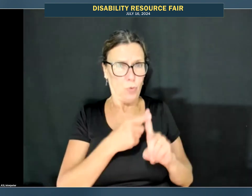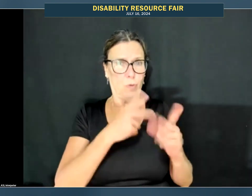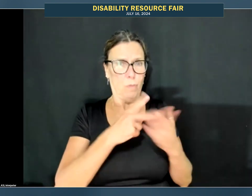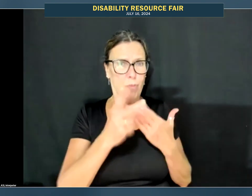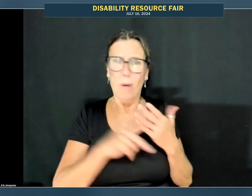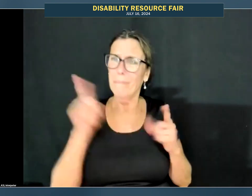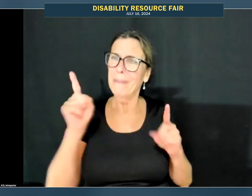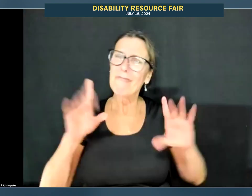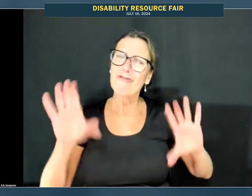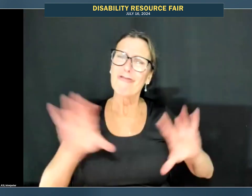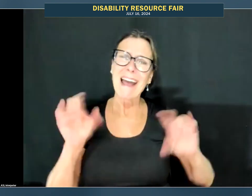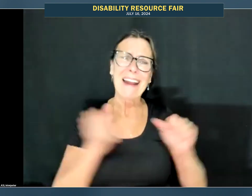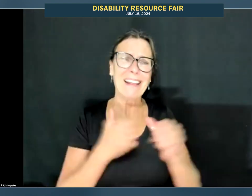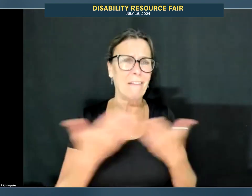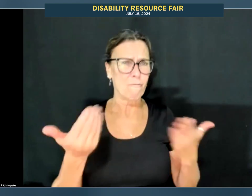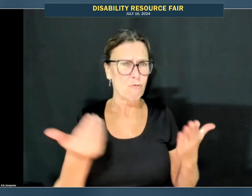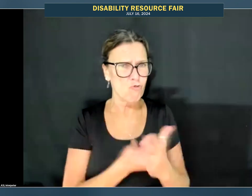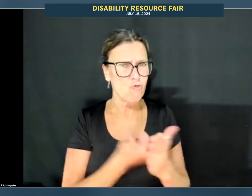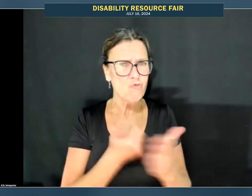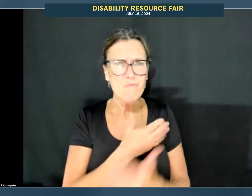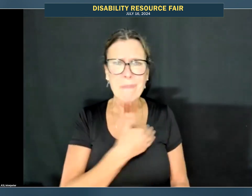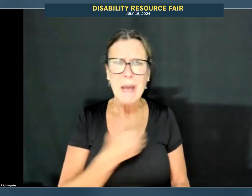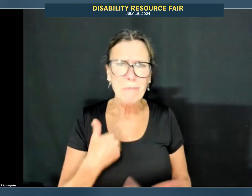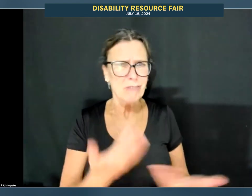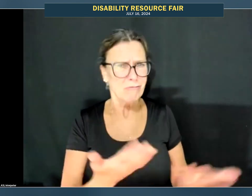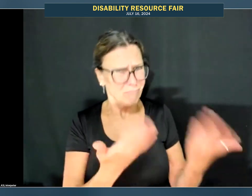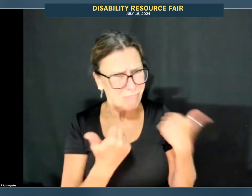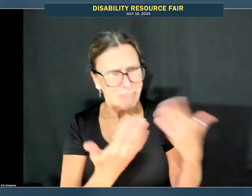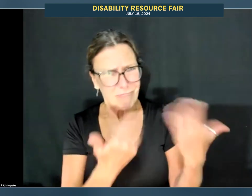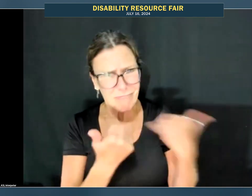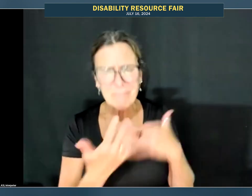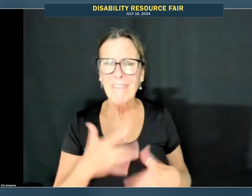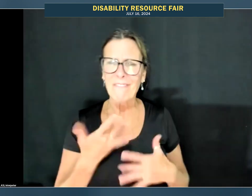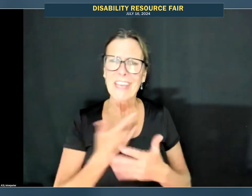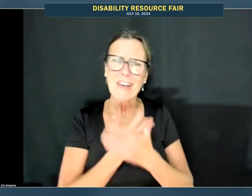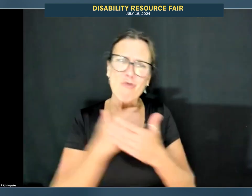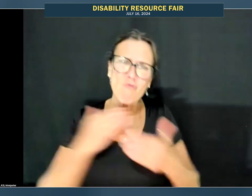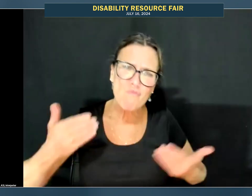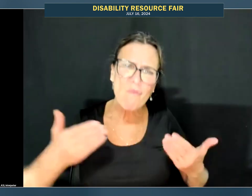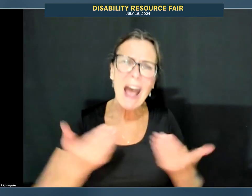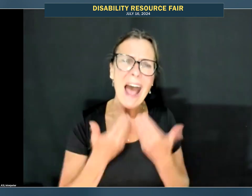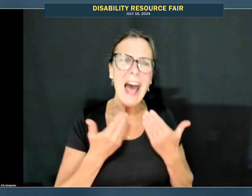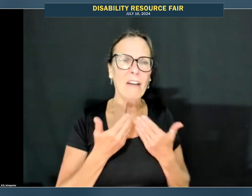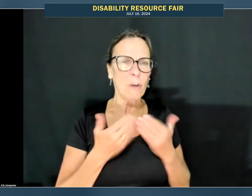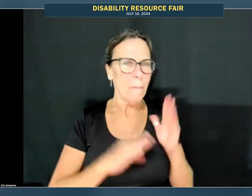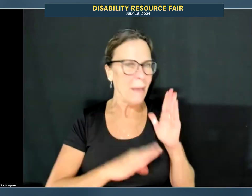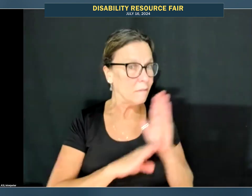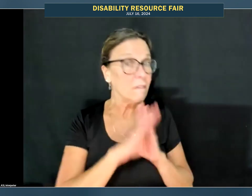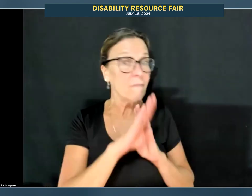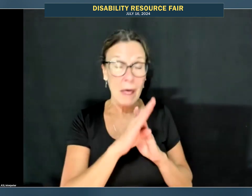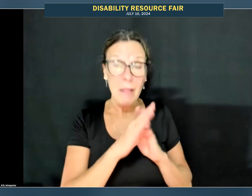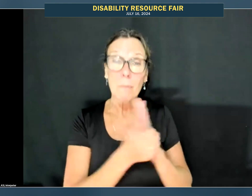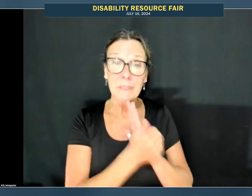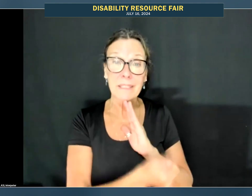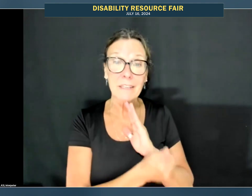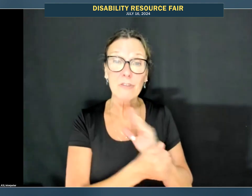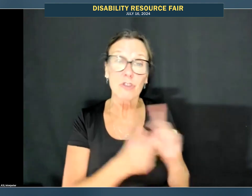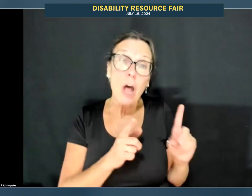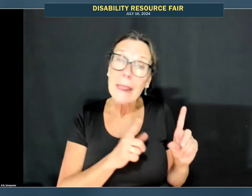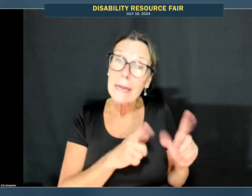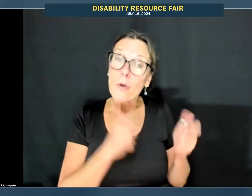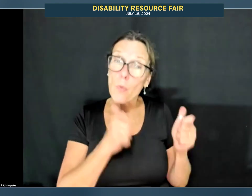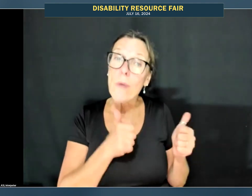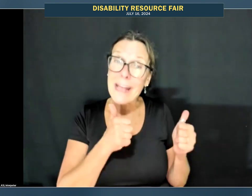and the newer players feel welcome and to help them develop the skills a little bit quicker sometimes than they might have,